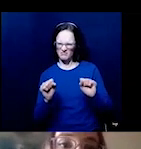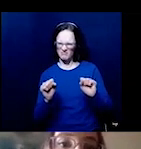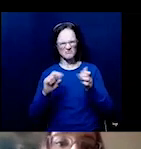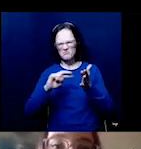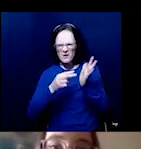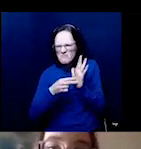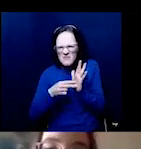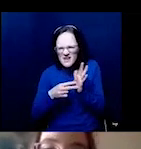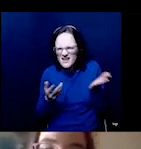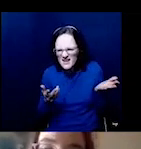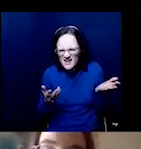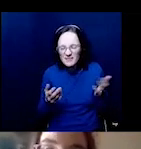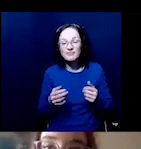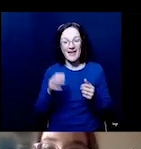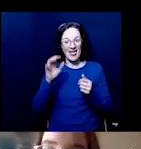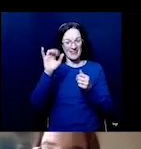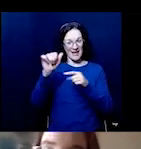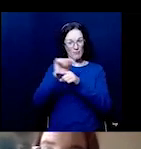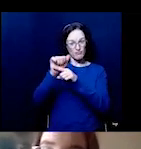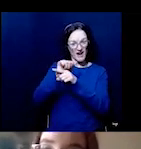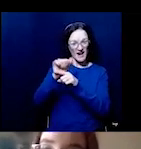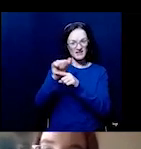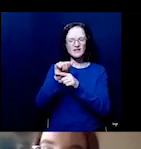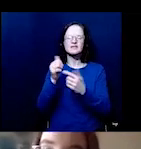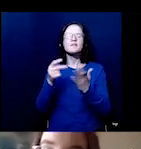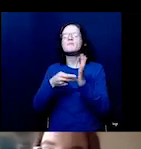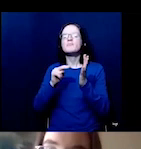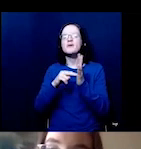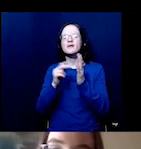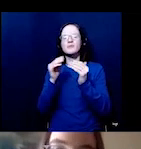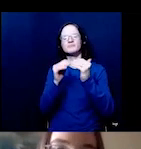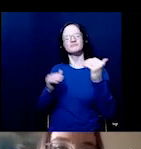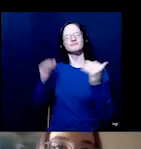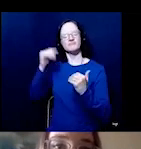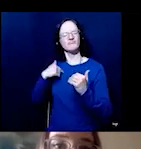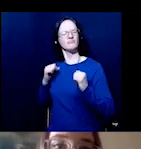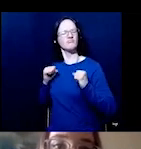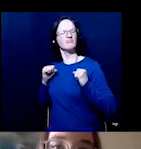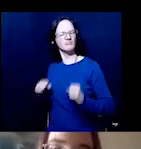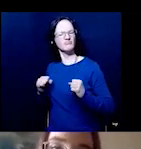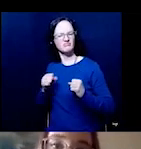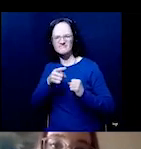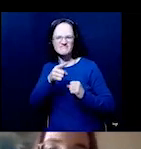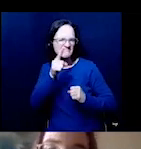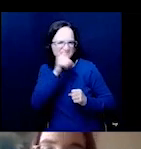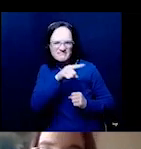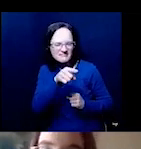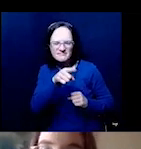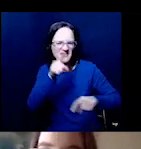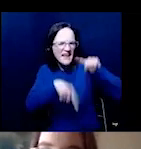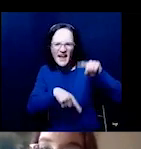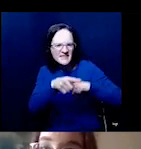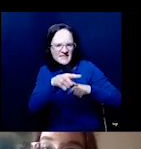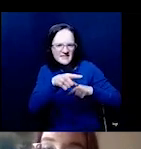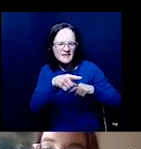So ableism is the practices and dominant attitudes in a society that devalues and limit the potential of persons with